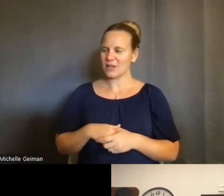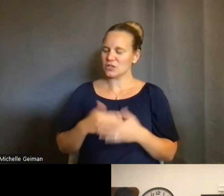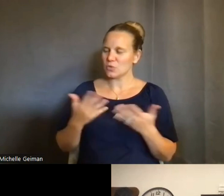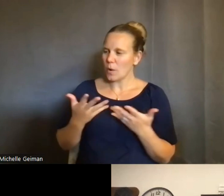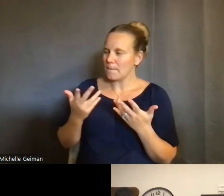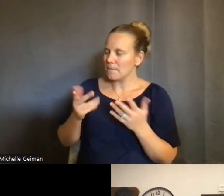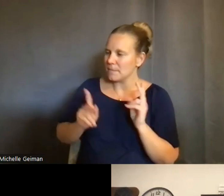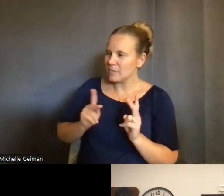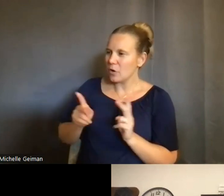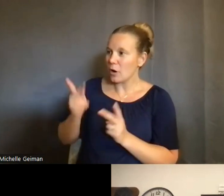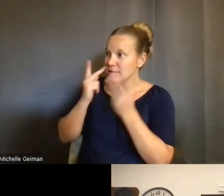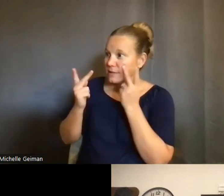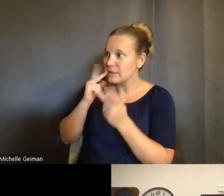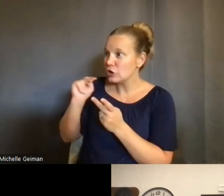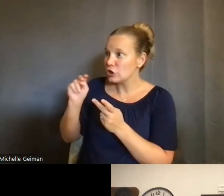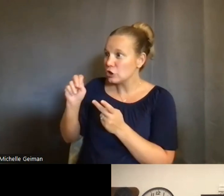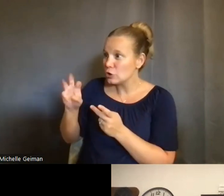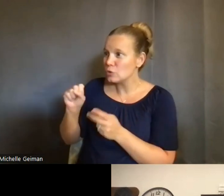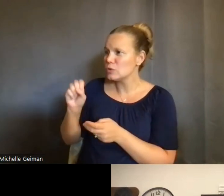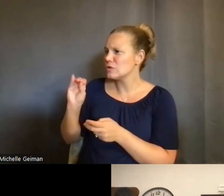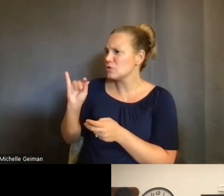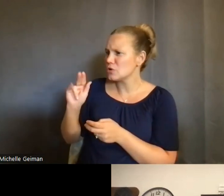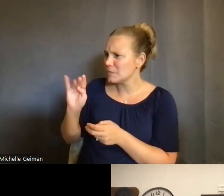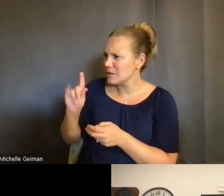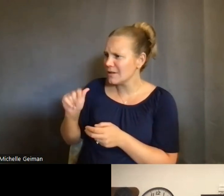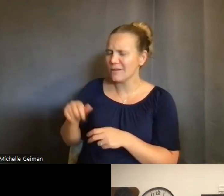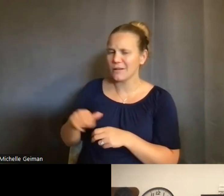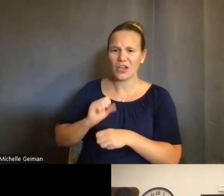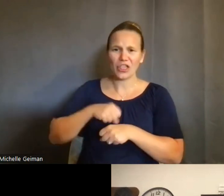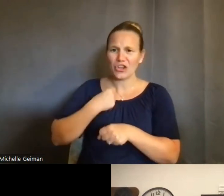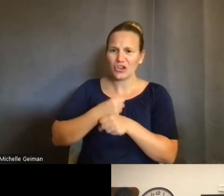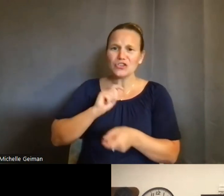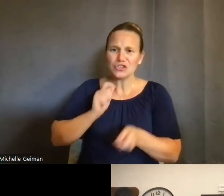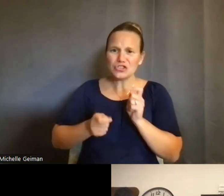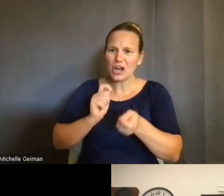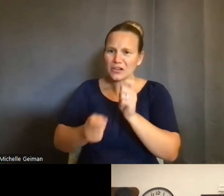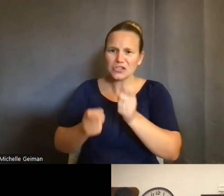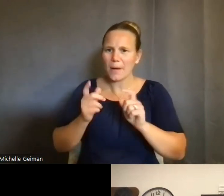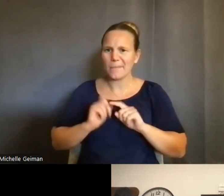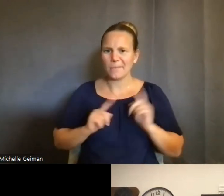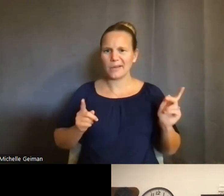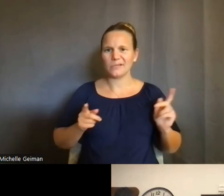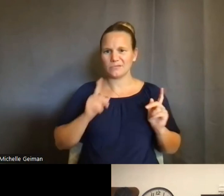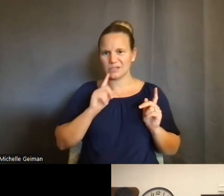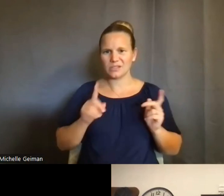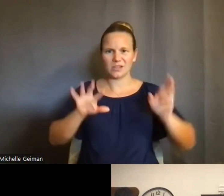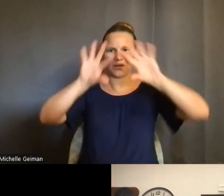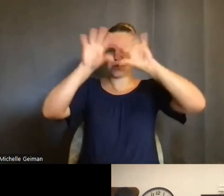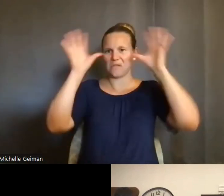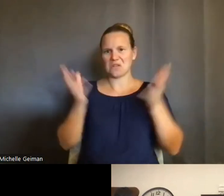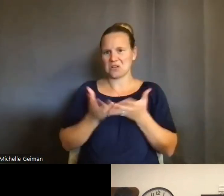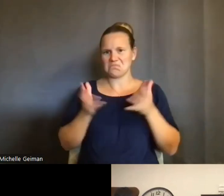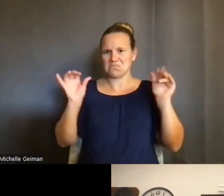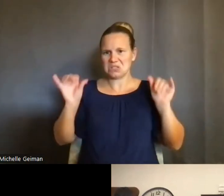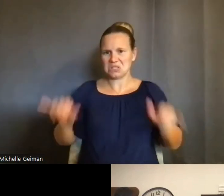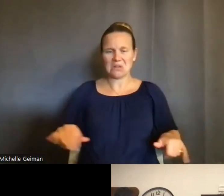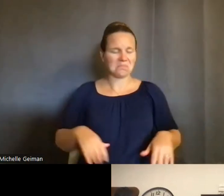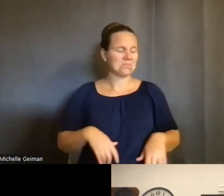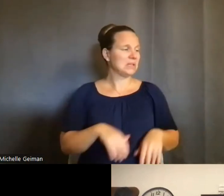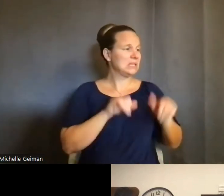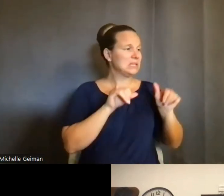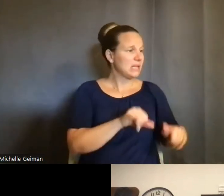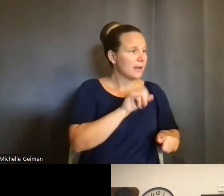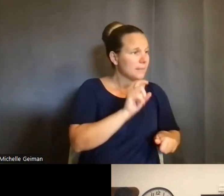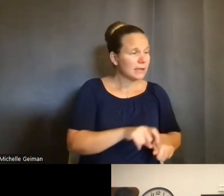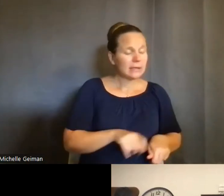is, the years change, but it largely is the same needs, the same values, the